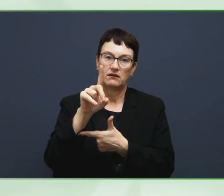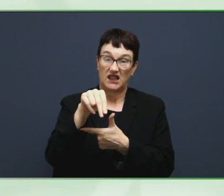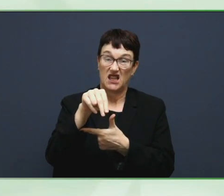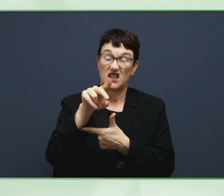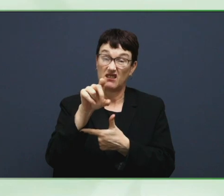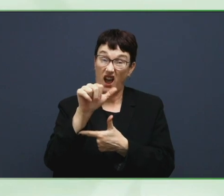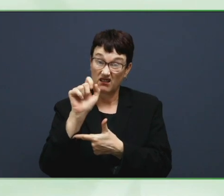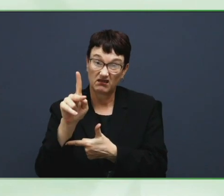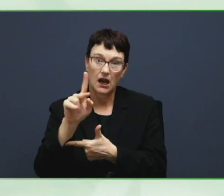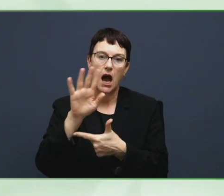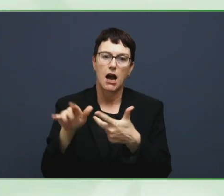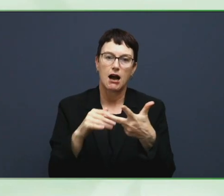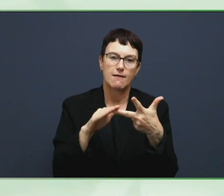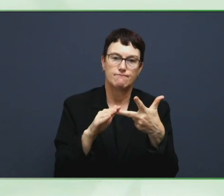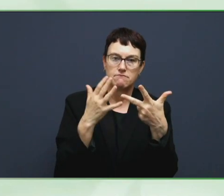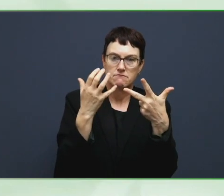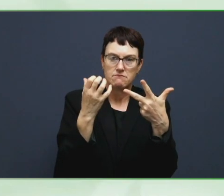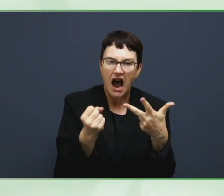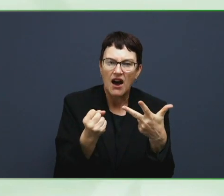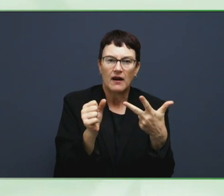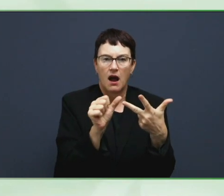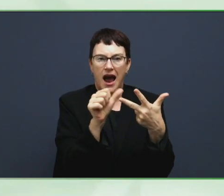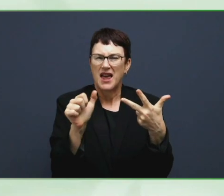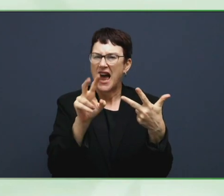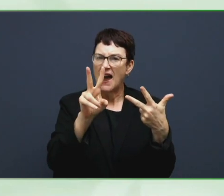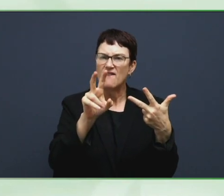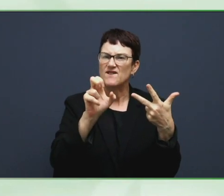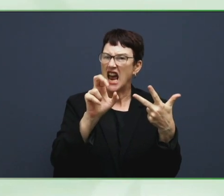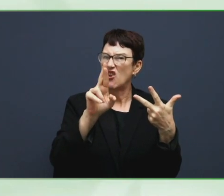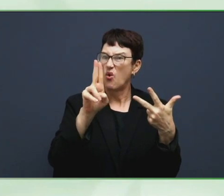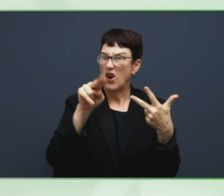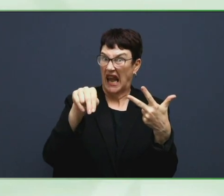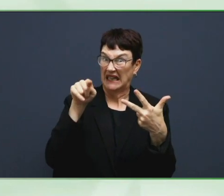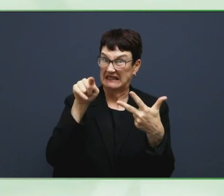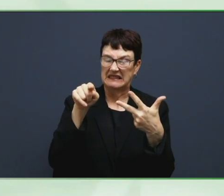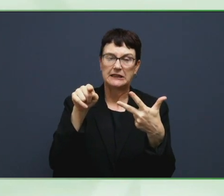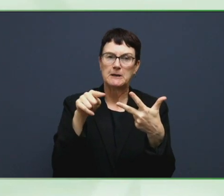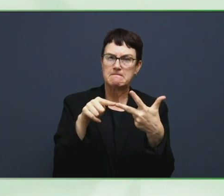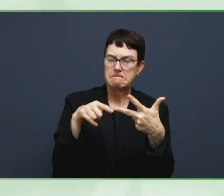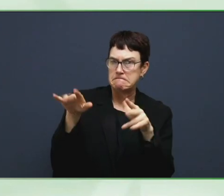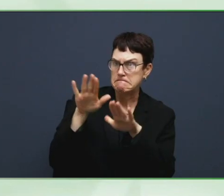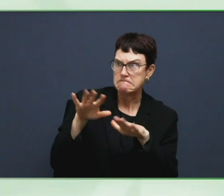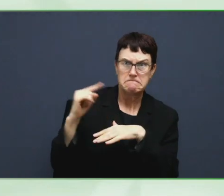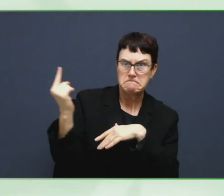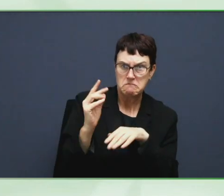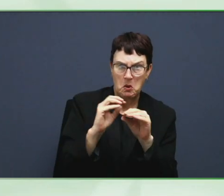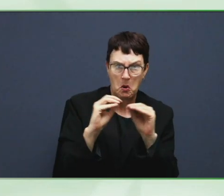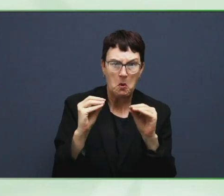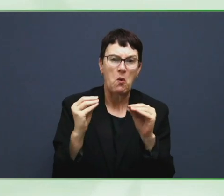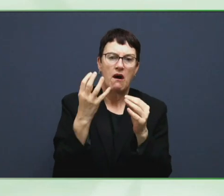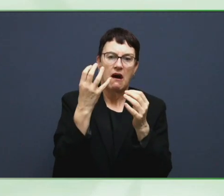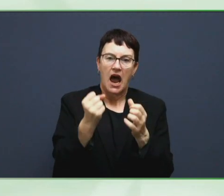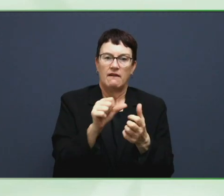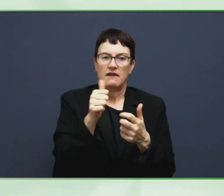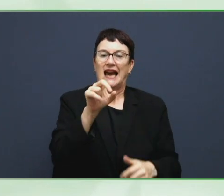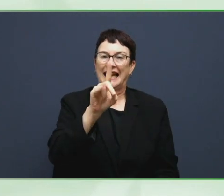panelists, Varun Chandak, Access to Success Organizations in Canada. So hopefully he'll be